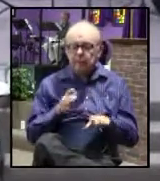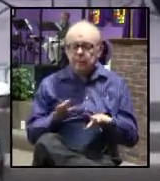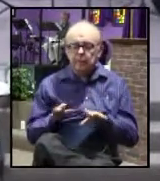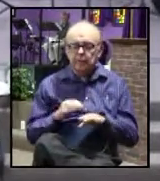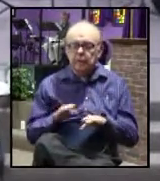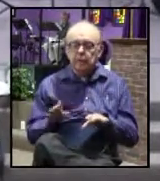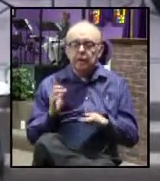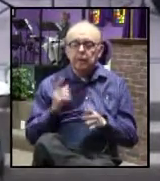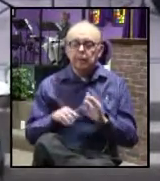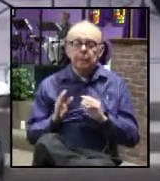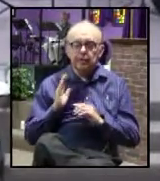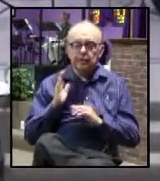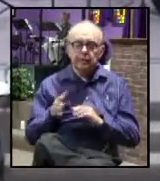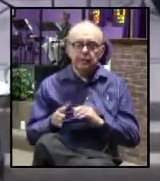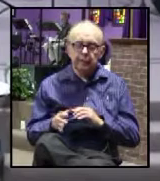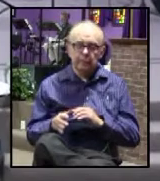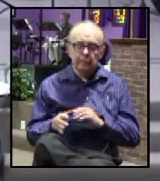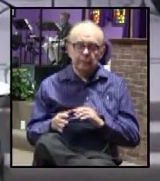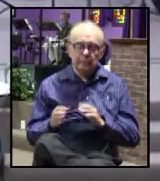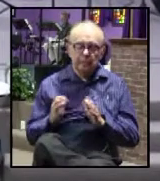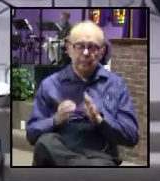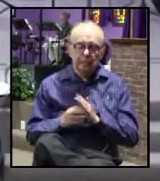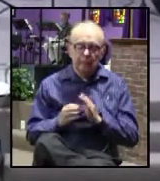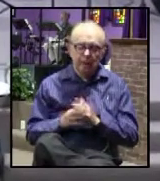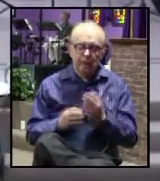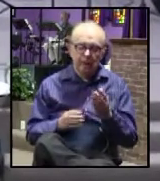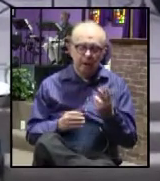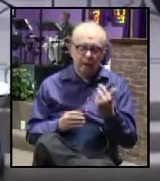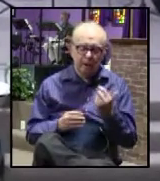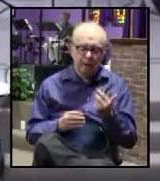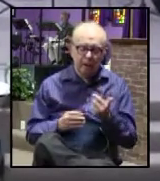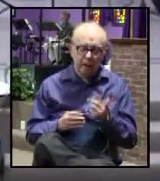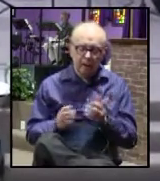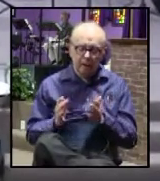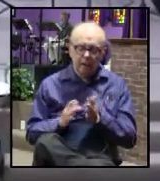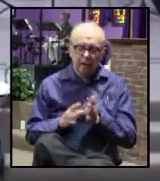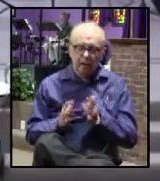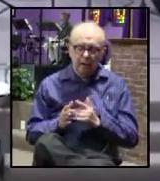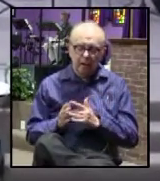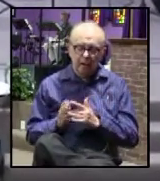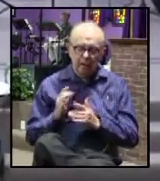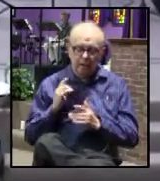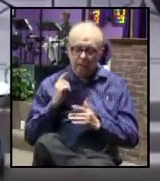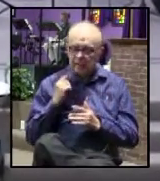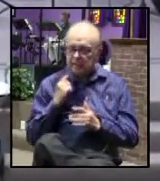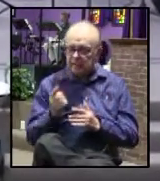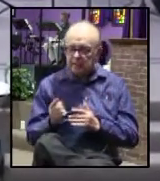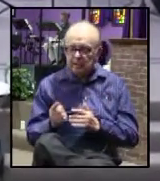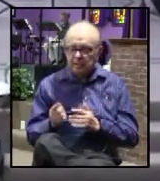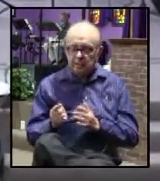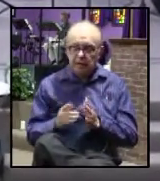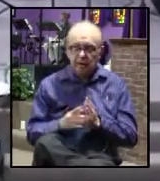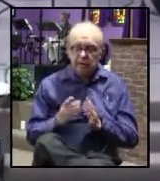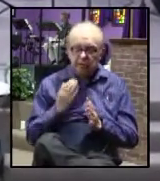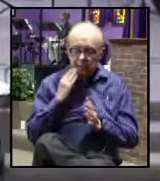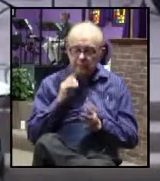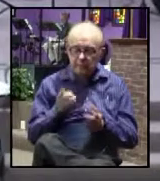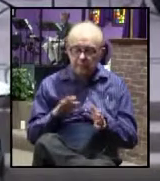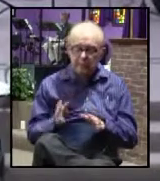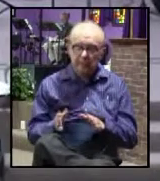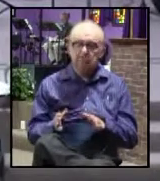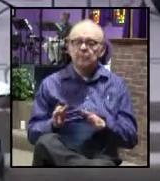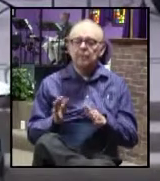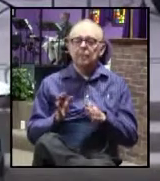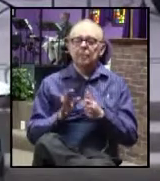be doing. If you look back in chapter 13, before the Passion Festival, Jesus knew that his hour had come. He knew that he was dying. He knew